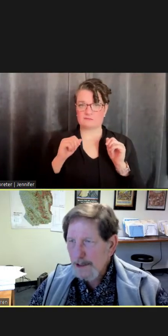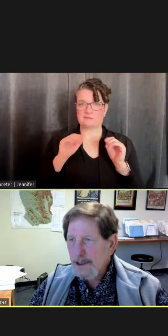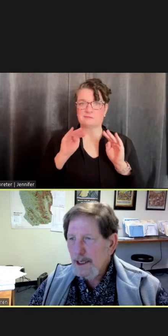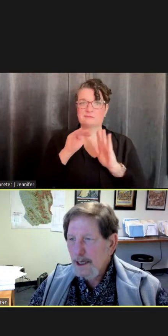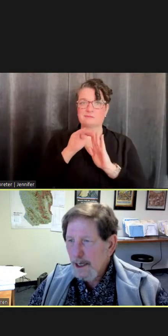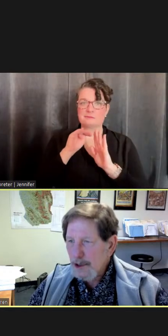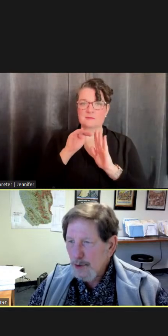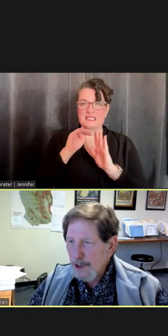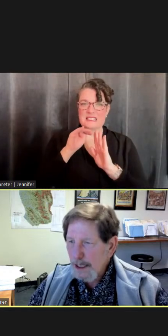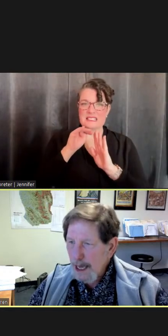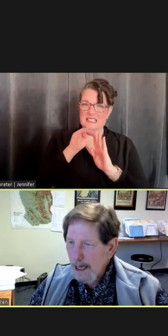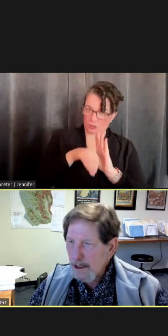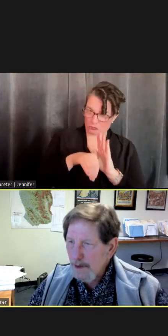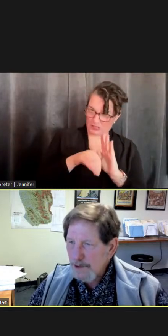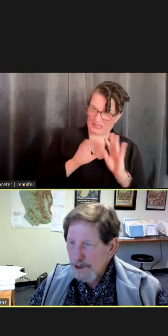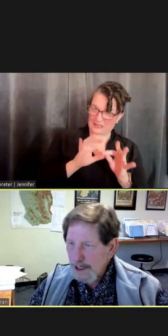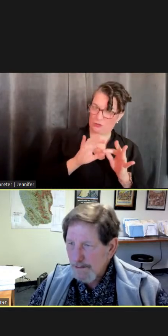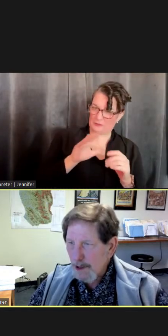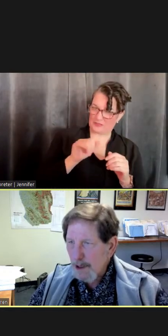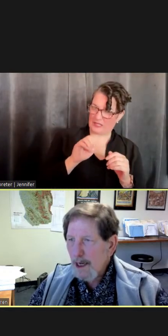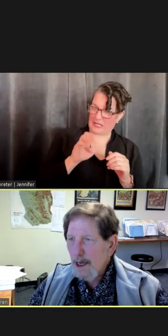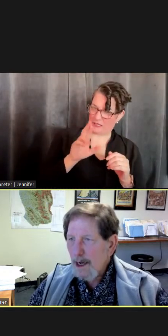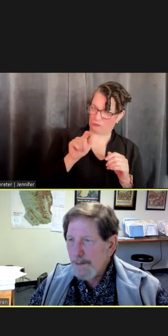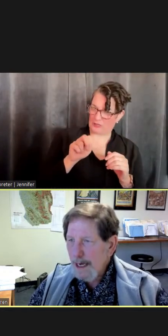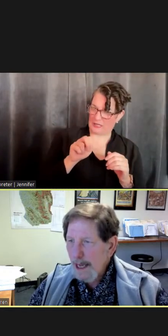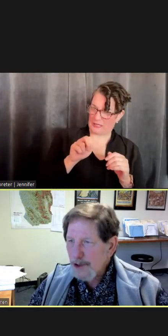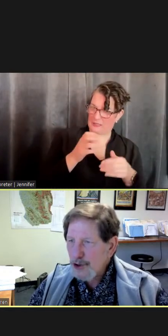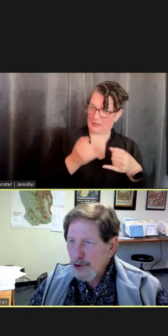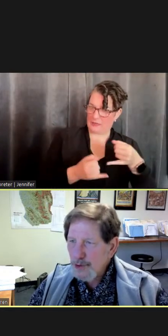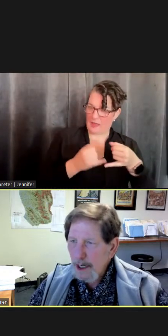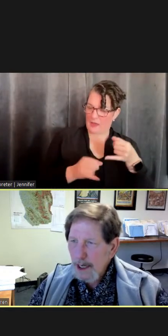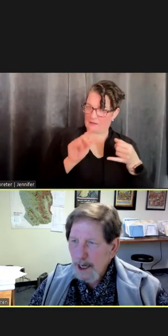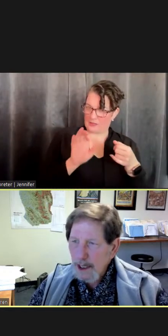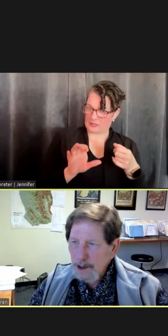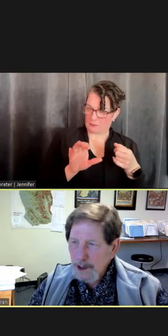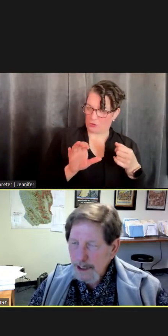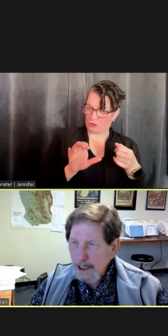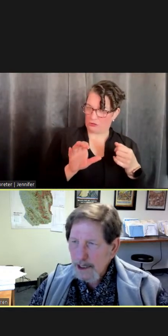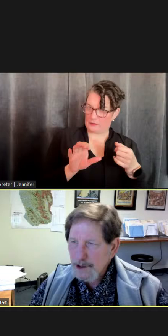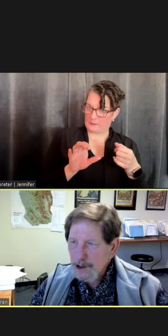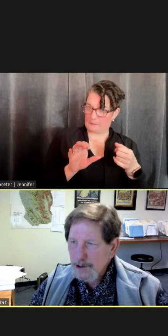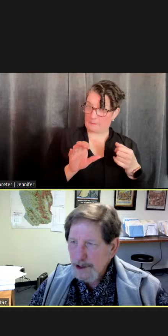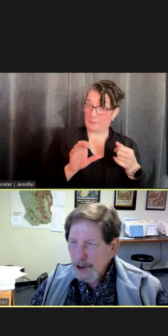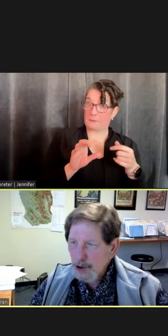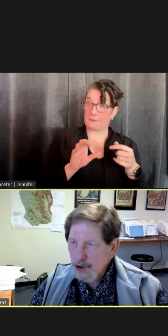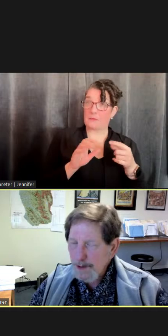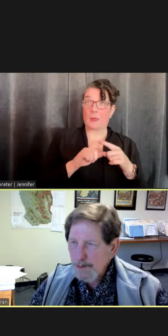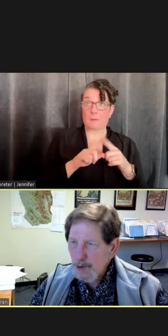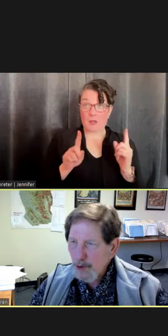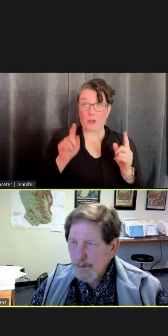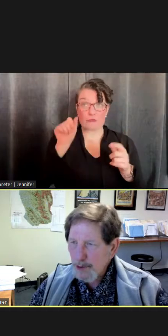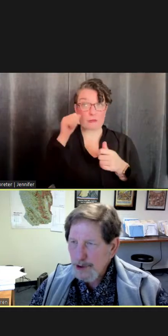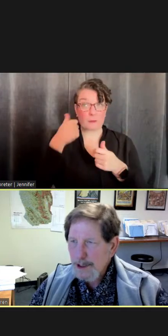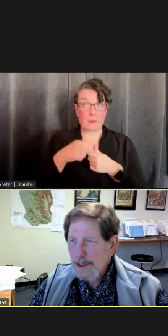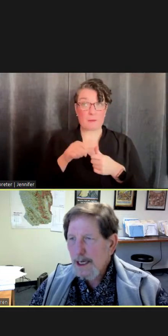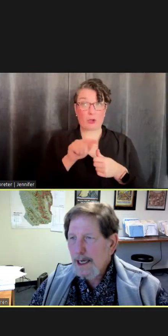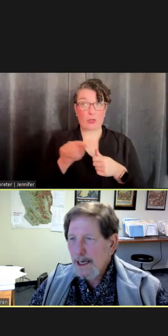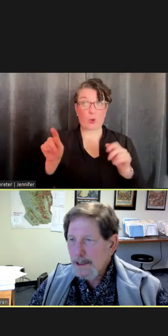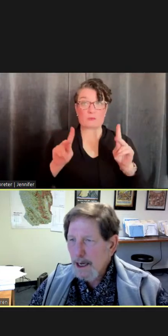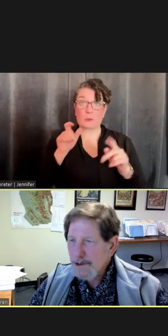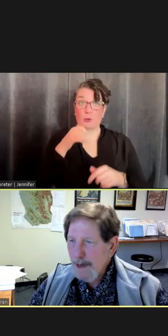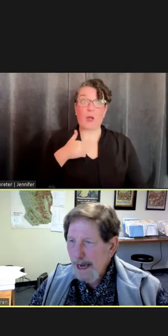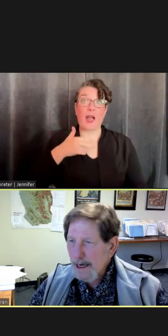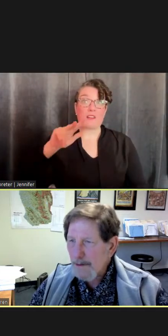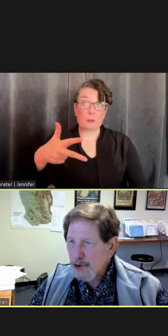case rate toward the end of December. But as you take into consideration those people who are boosted,